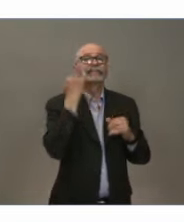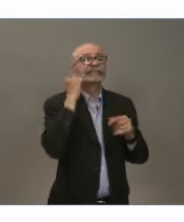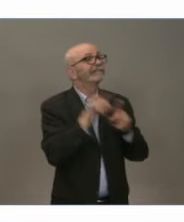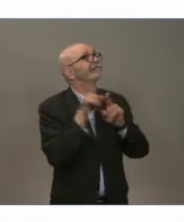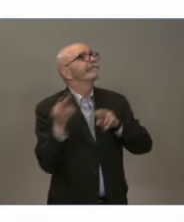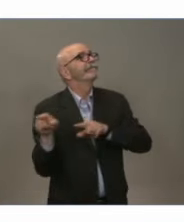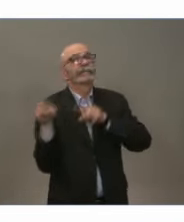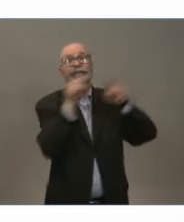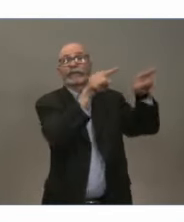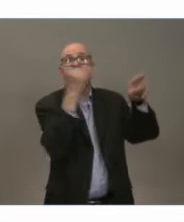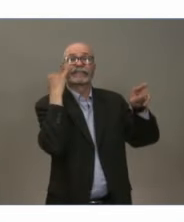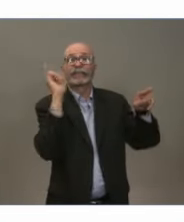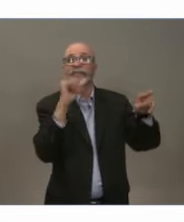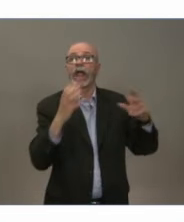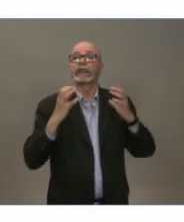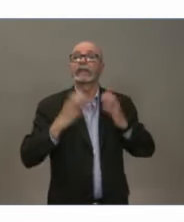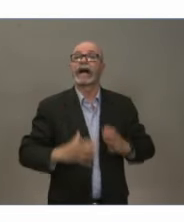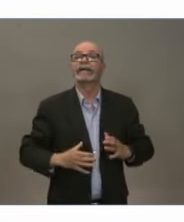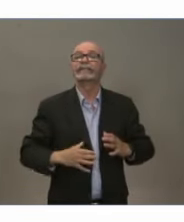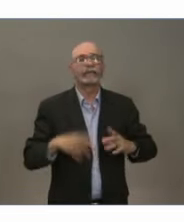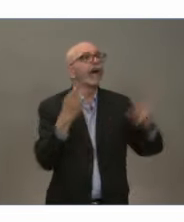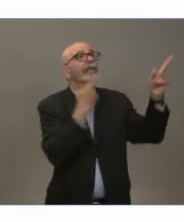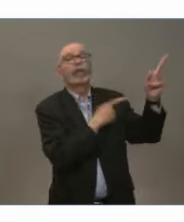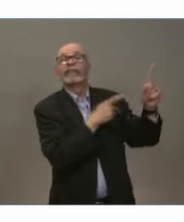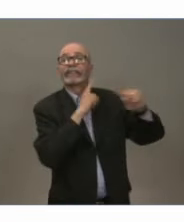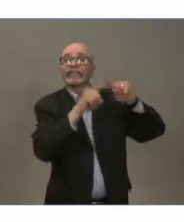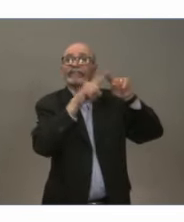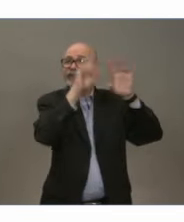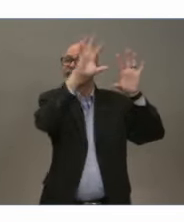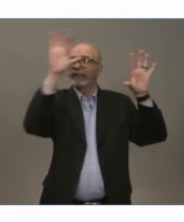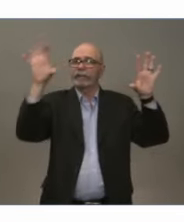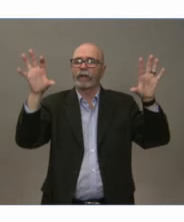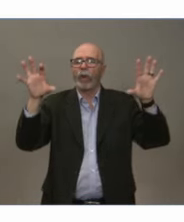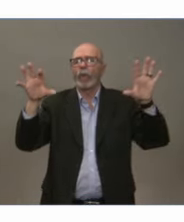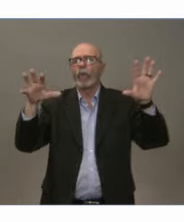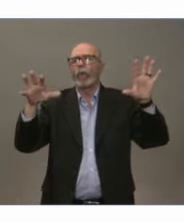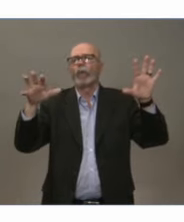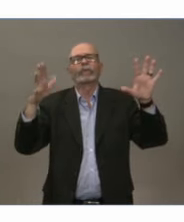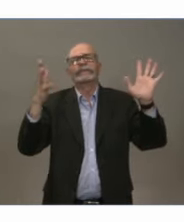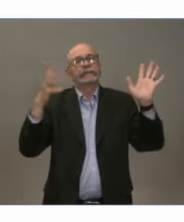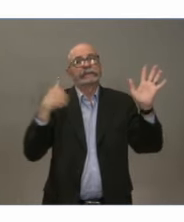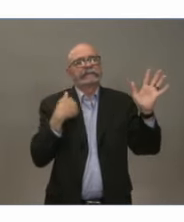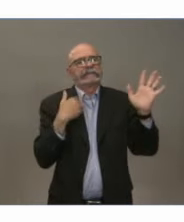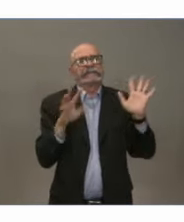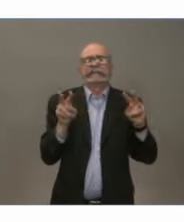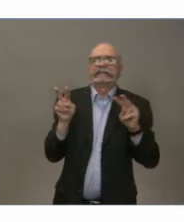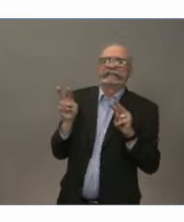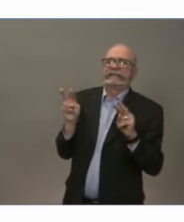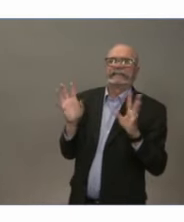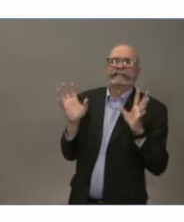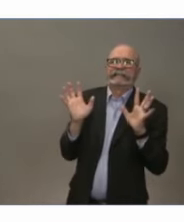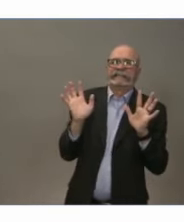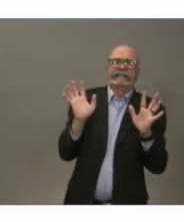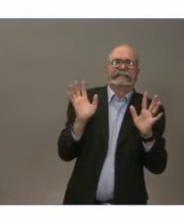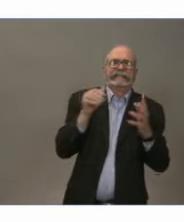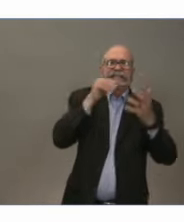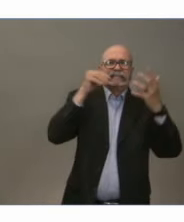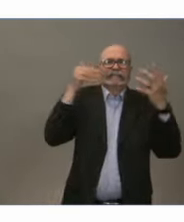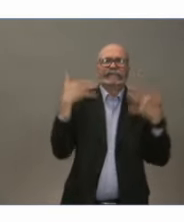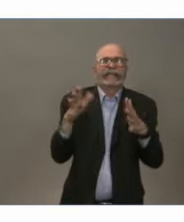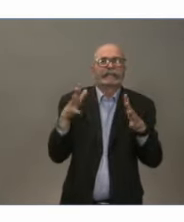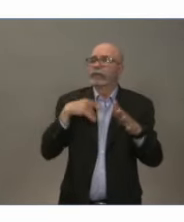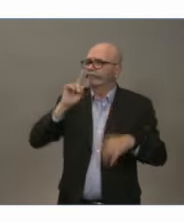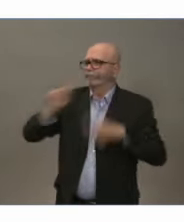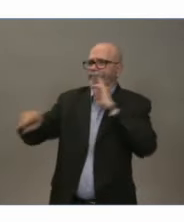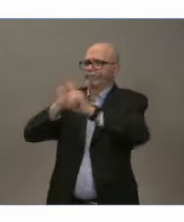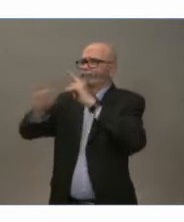see in other provinces. The fact that we were able to get out in front of this, provide good public health